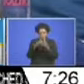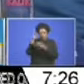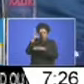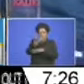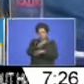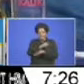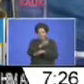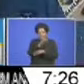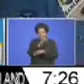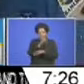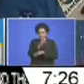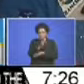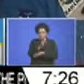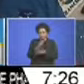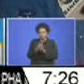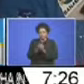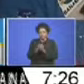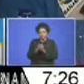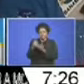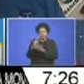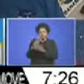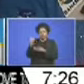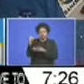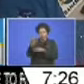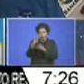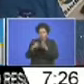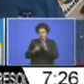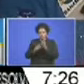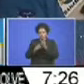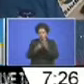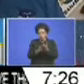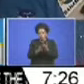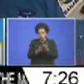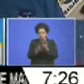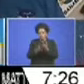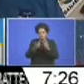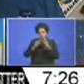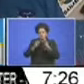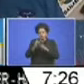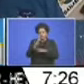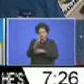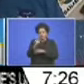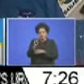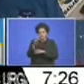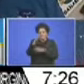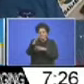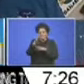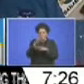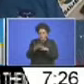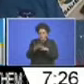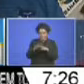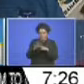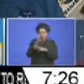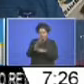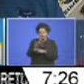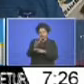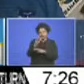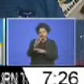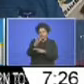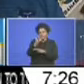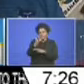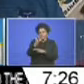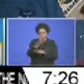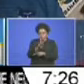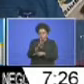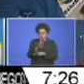no exception. We will always support Junkanoo just by the name of Kalik and its intrinsic value